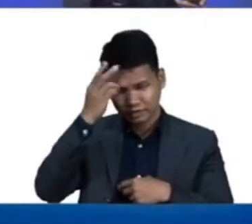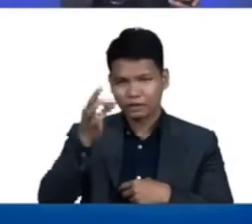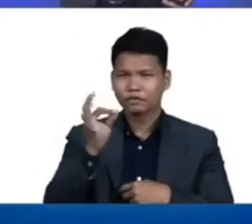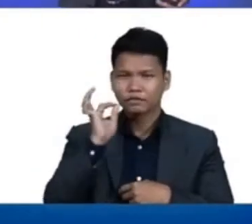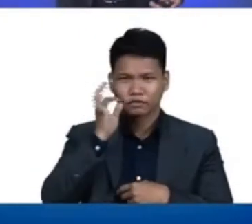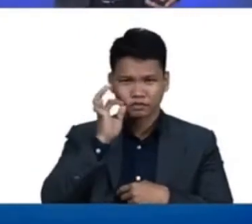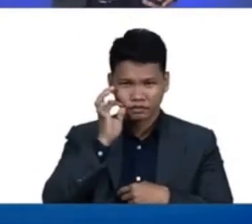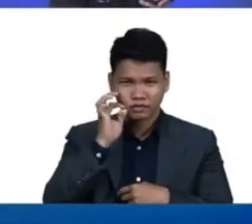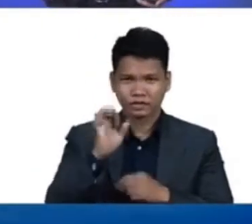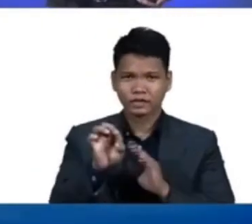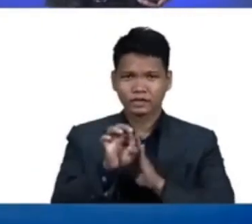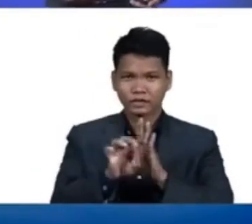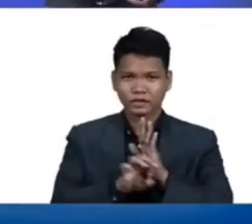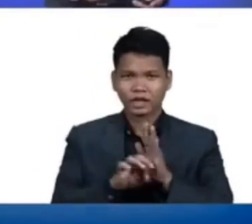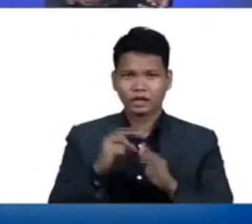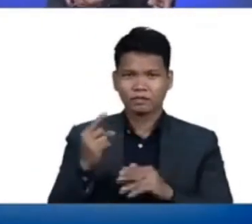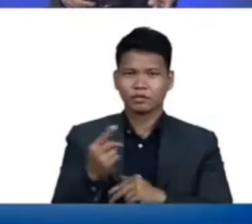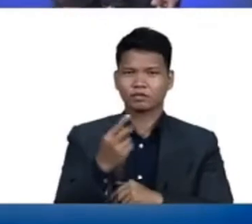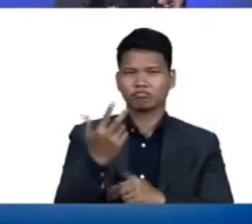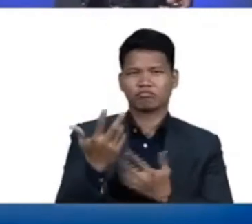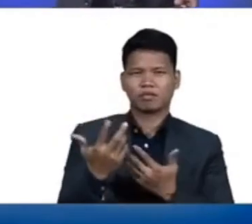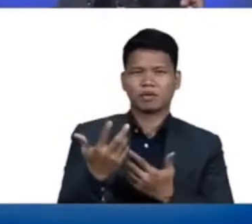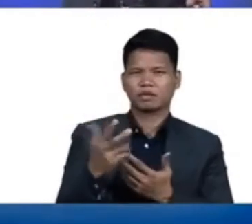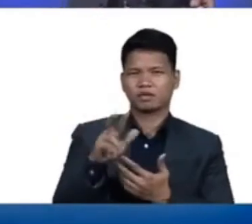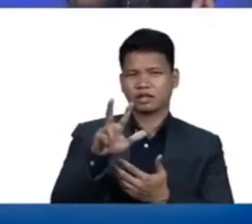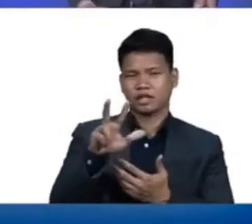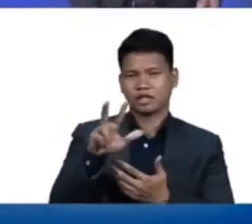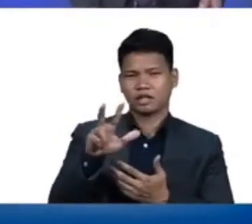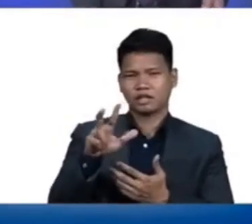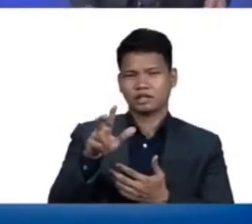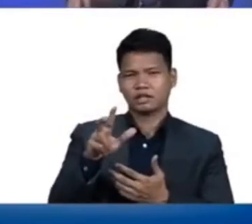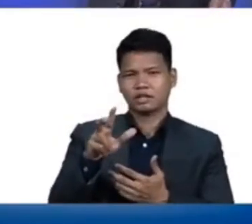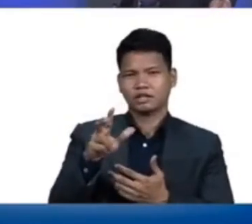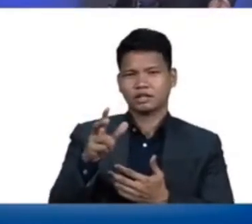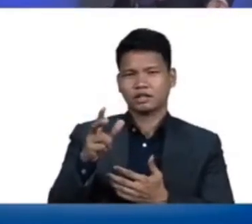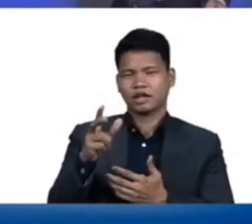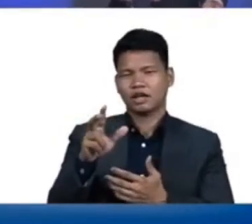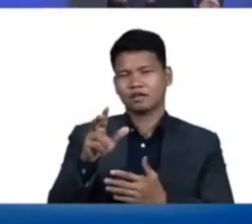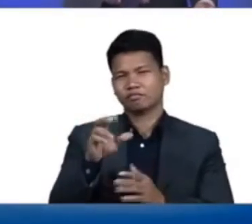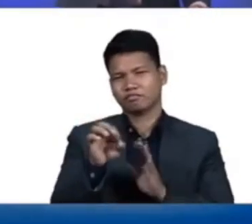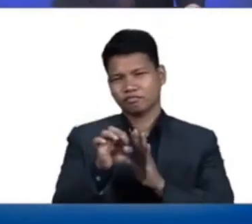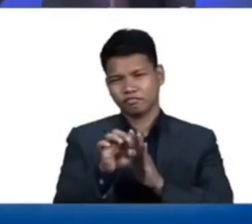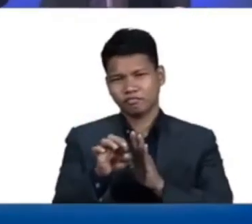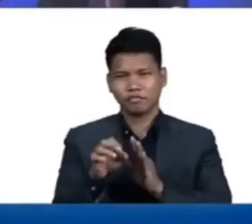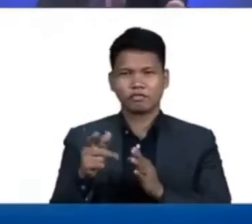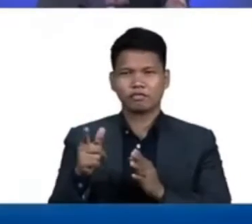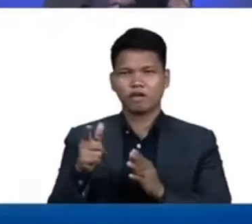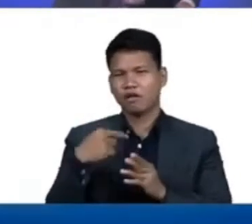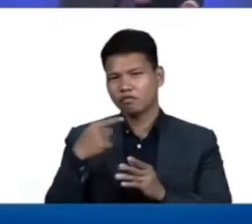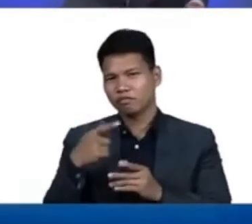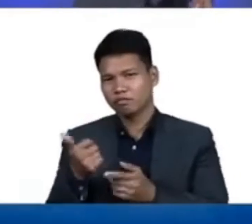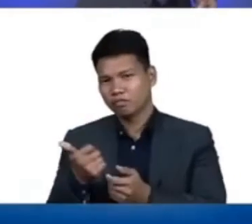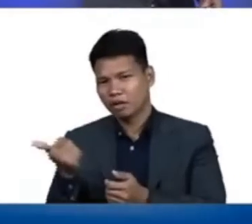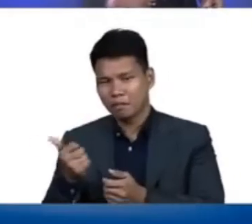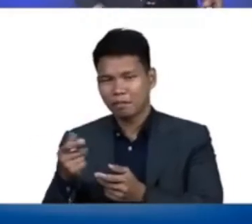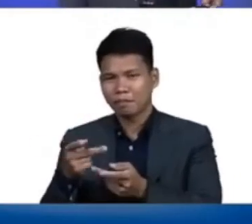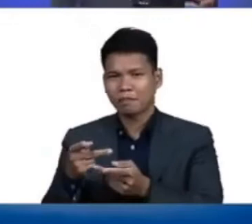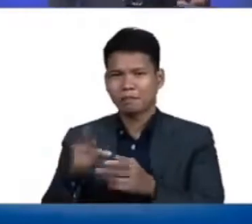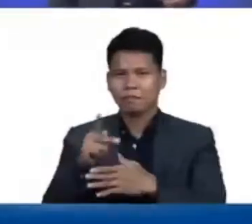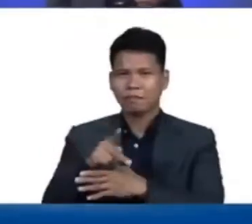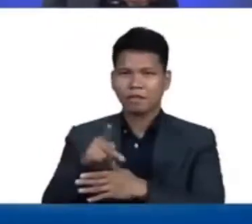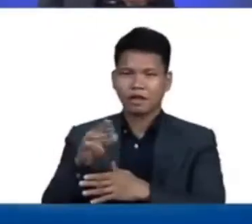But three dozen plant foods have been identified possessing cancer protective